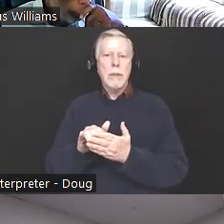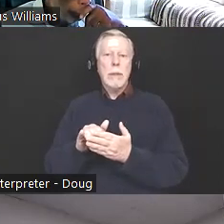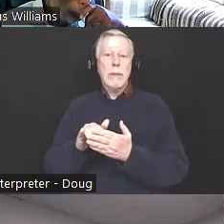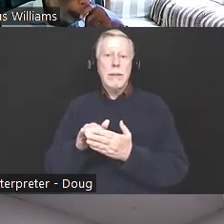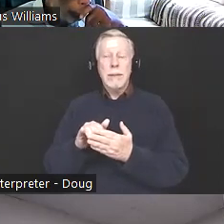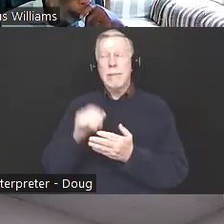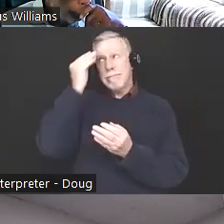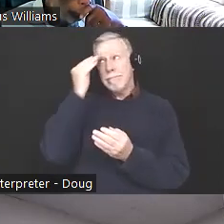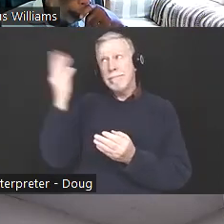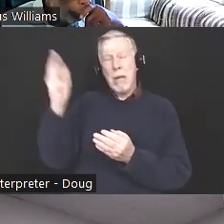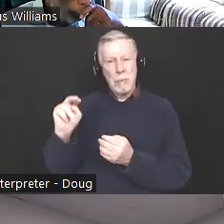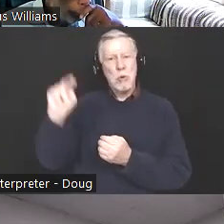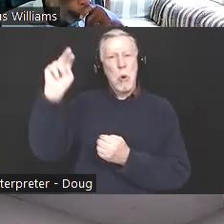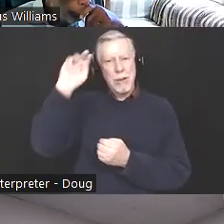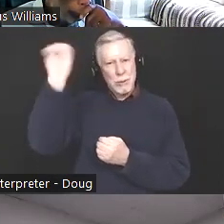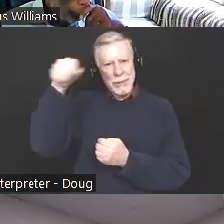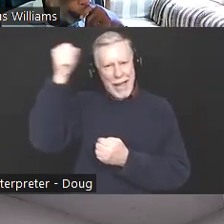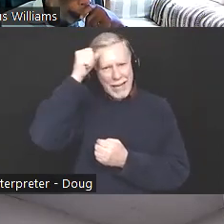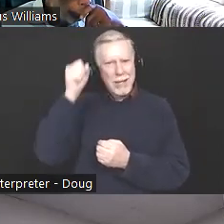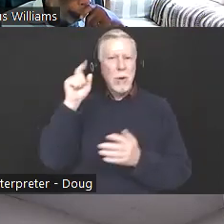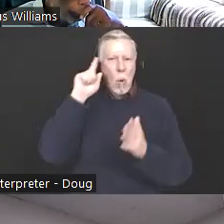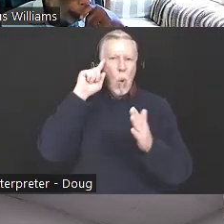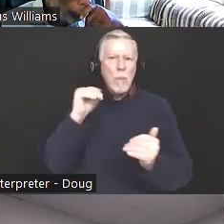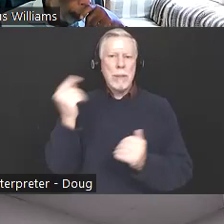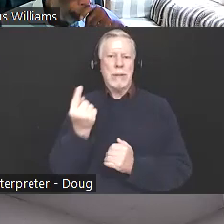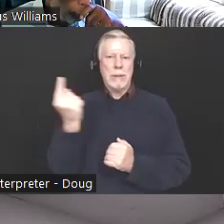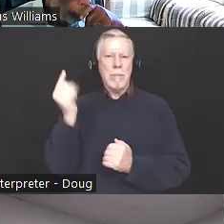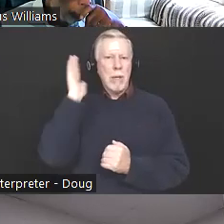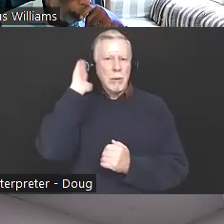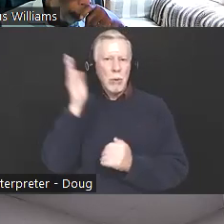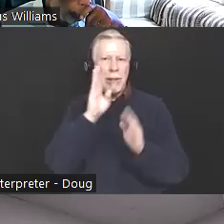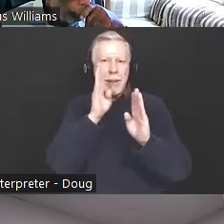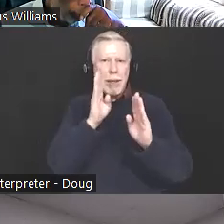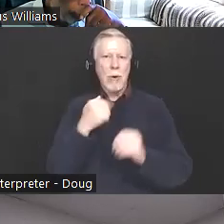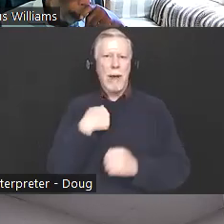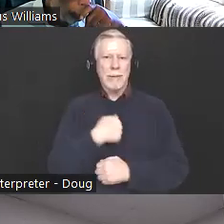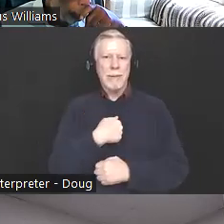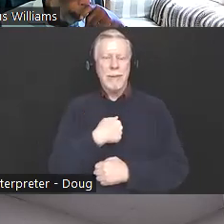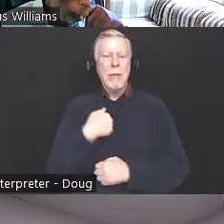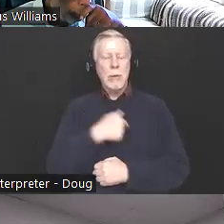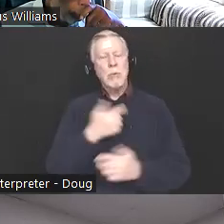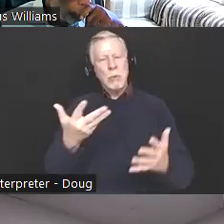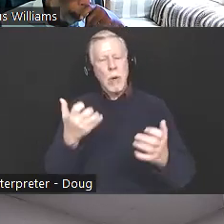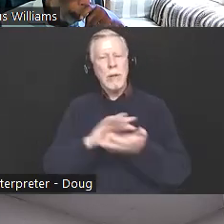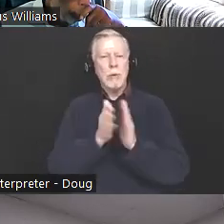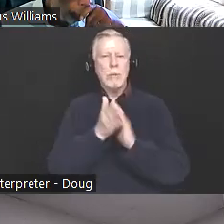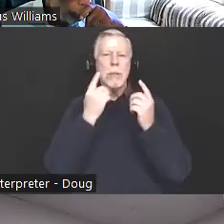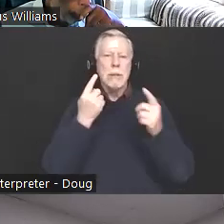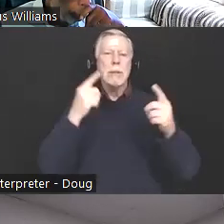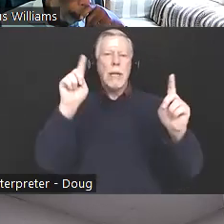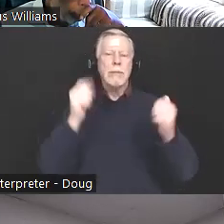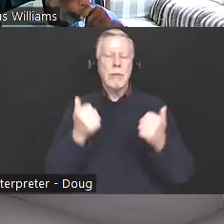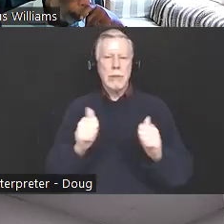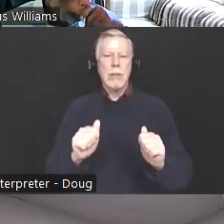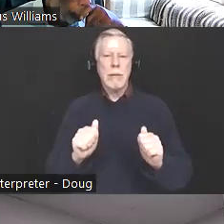SAC in the hopes that somebody hears us, because we want this to be a successful endeavor,